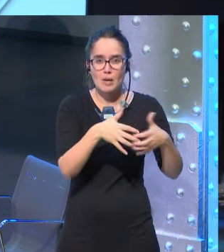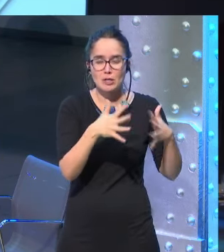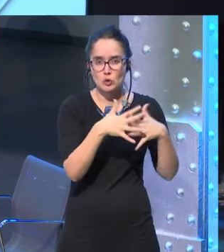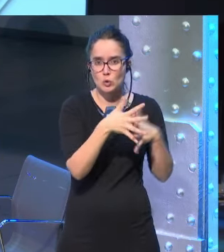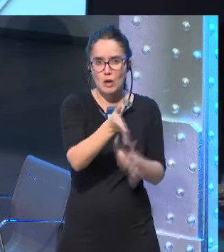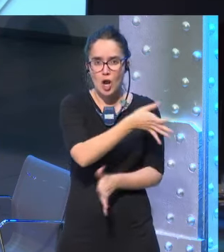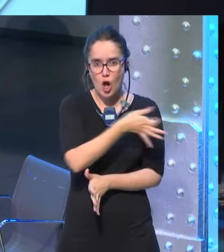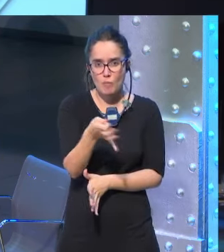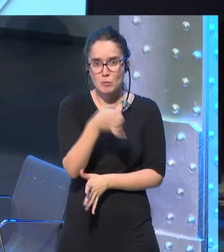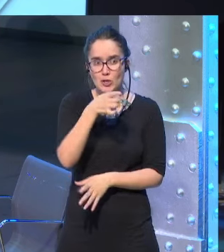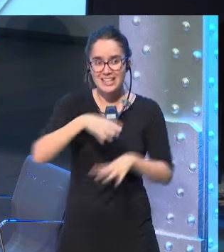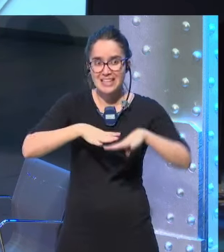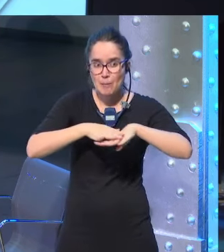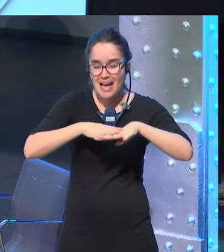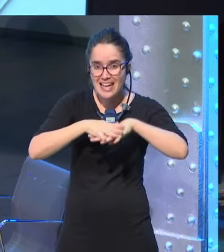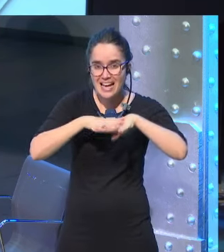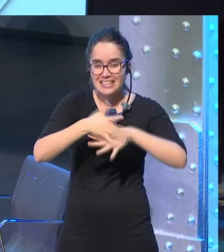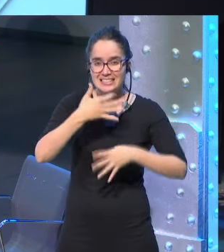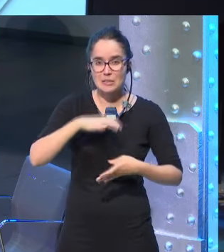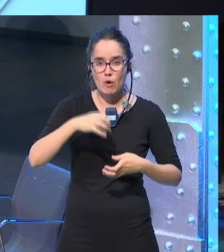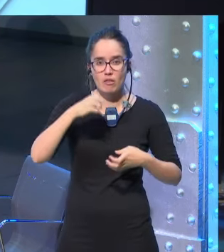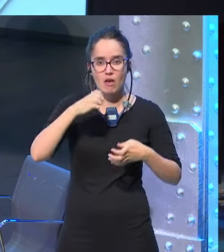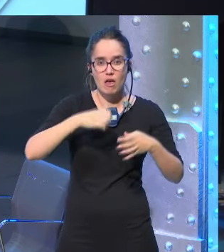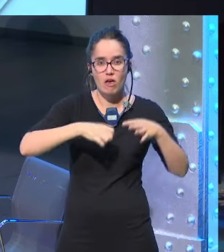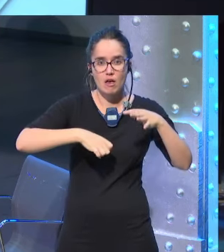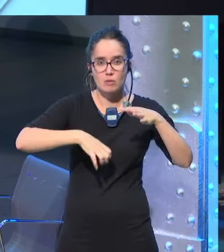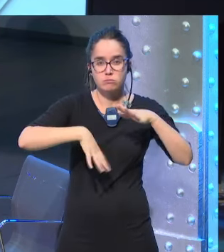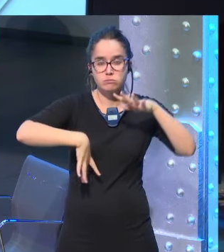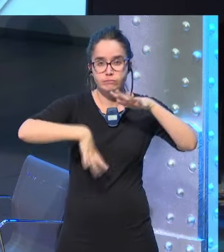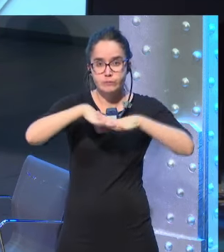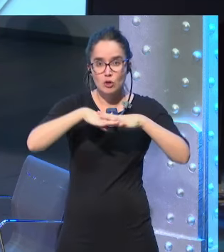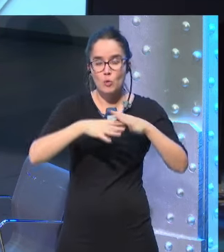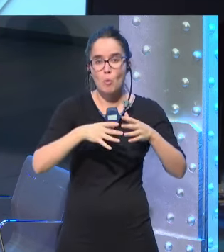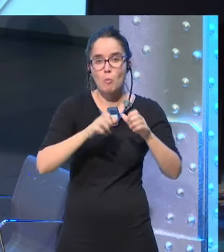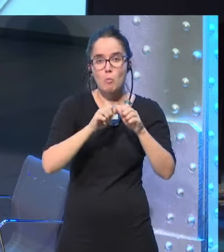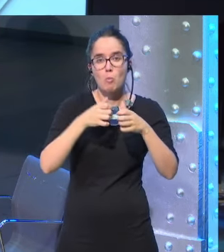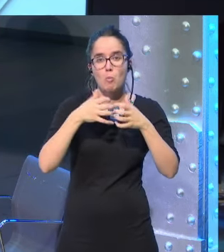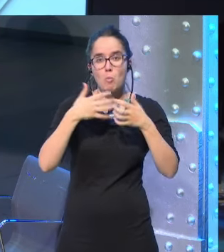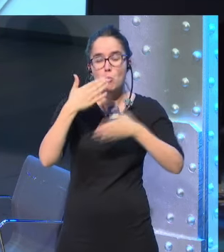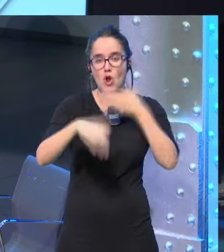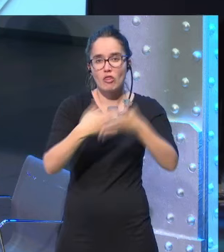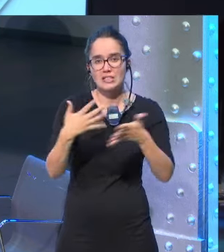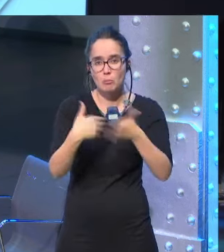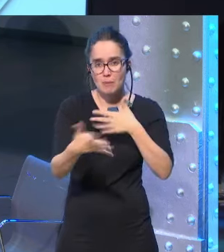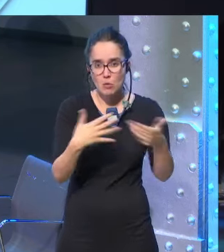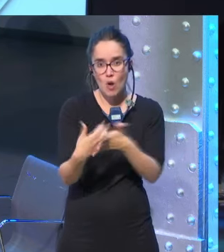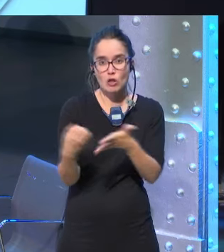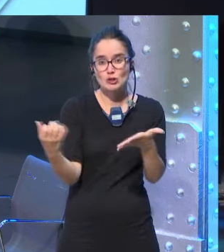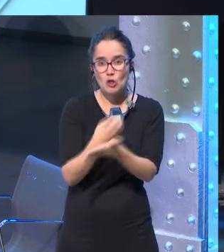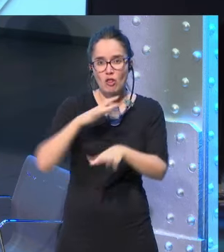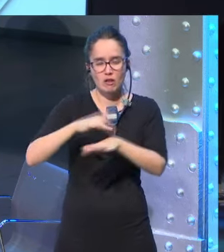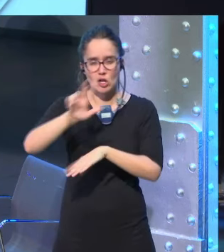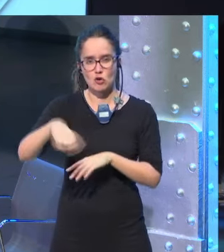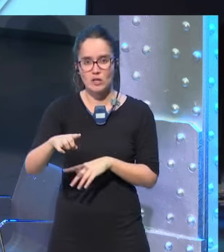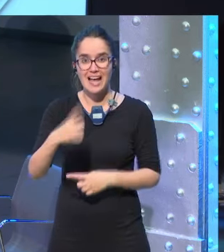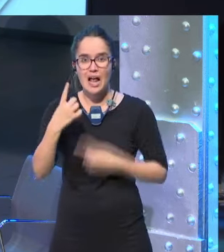this mesh structure can be filled with a manual process. So not everything is digital. It's a combination of human craftsmanship